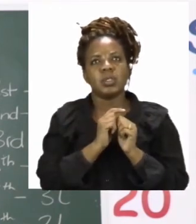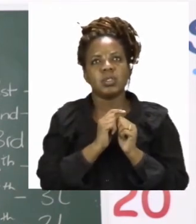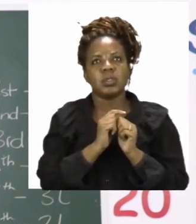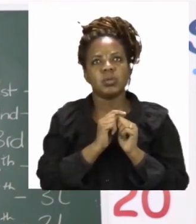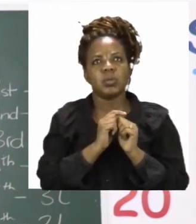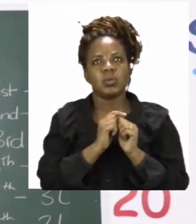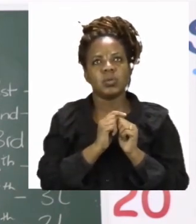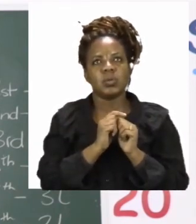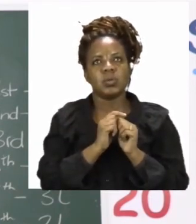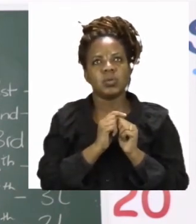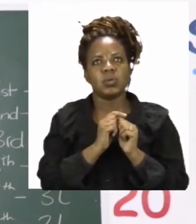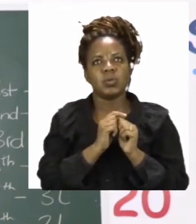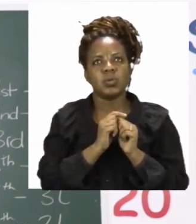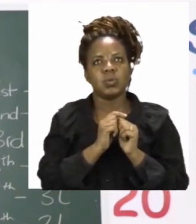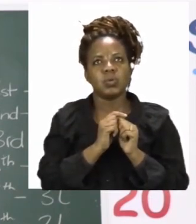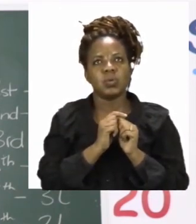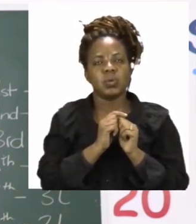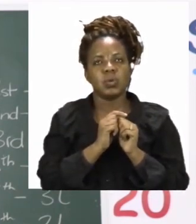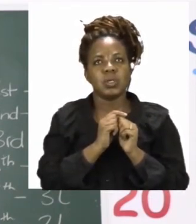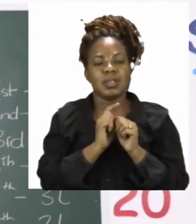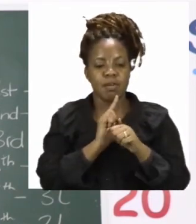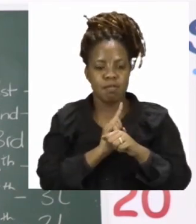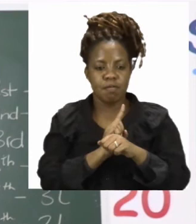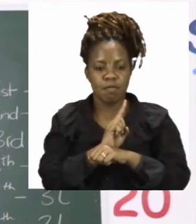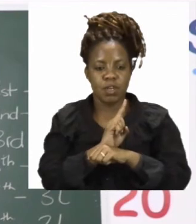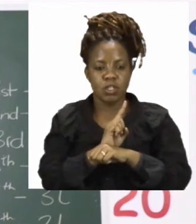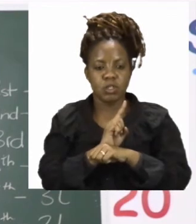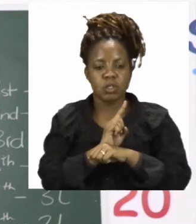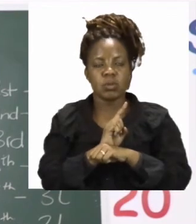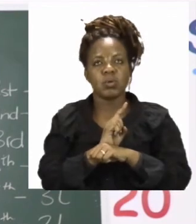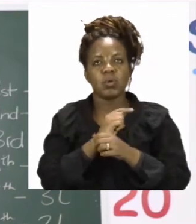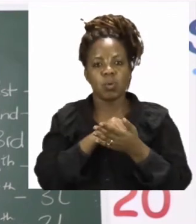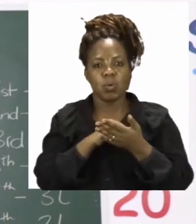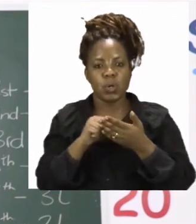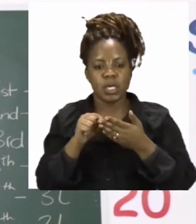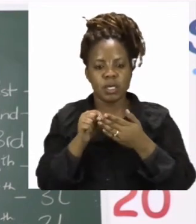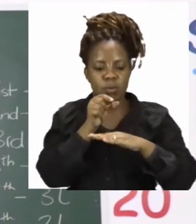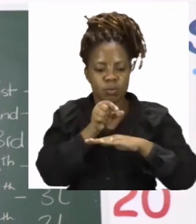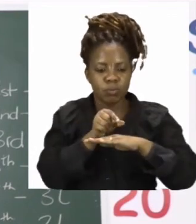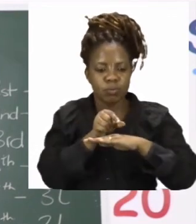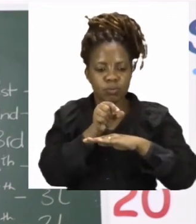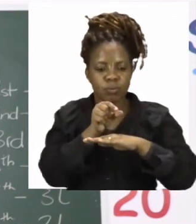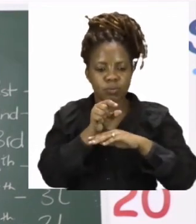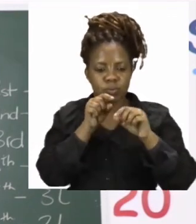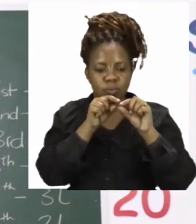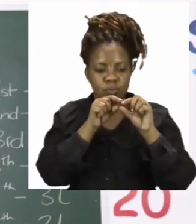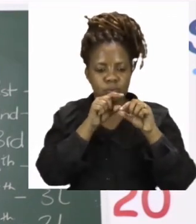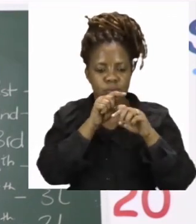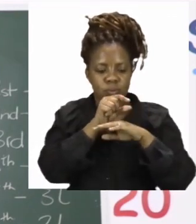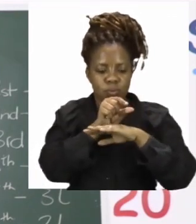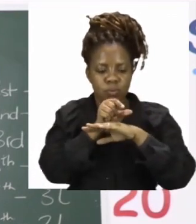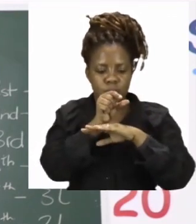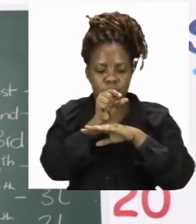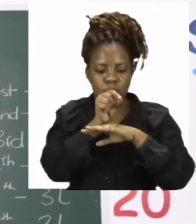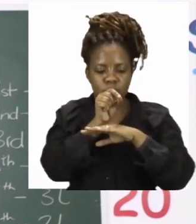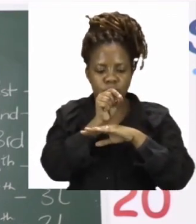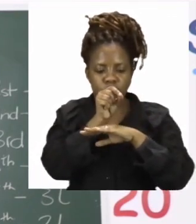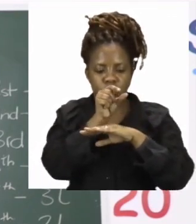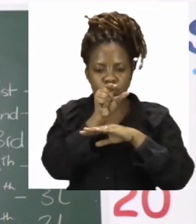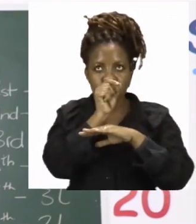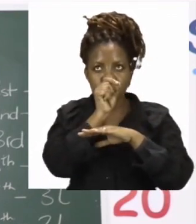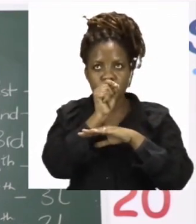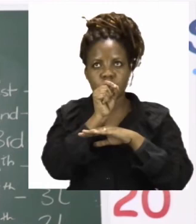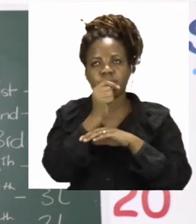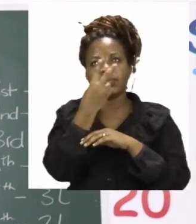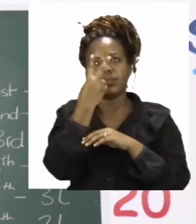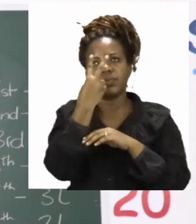says weeks, we are going to color 2 weeks. So I want you to take your color and you're going